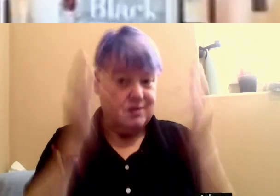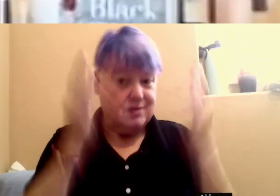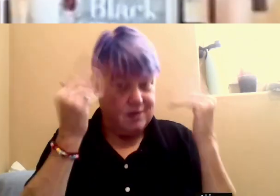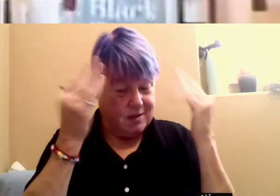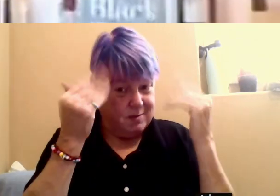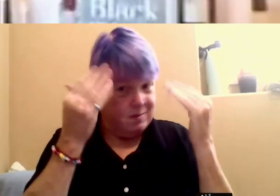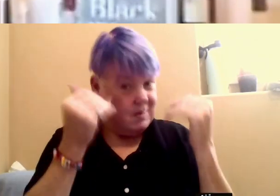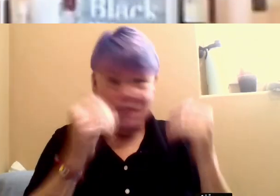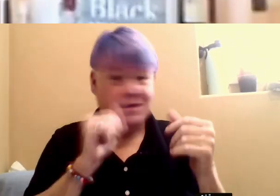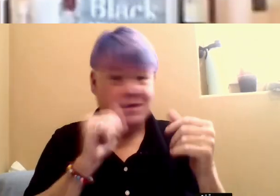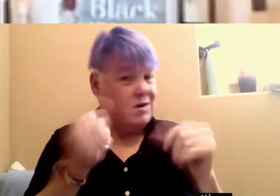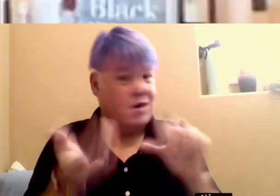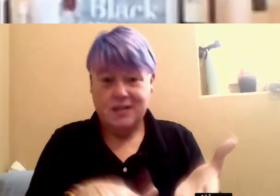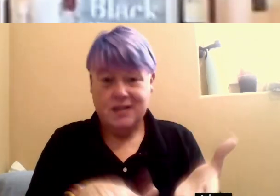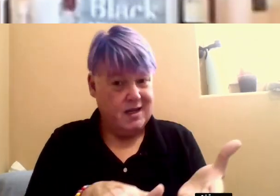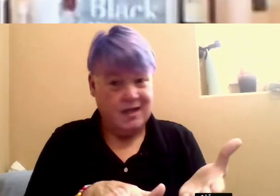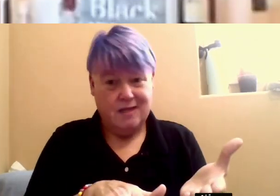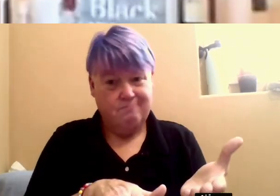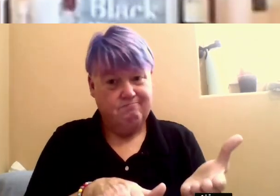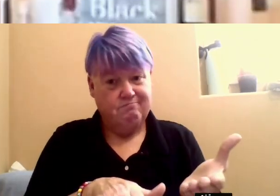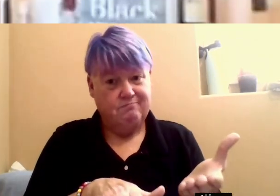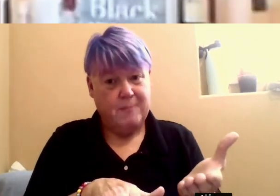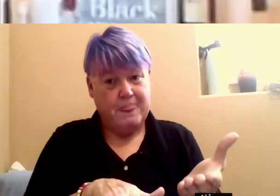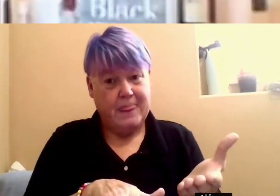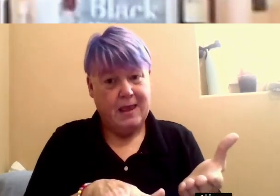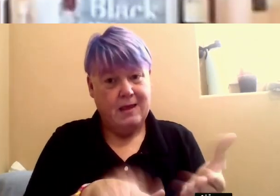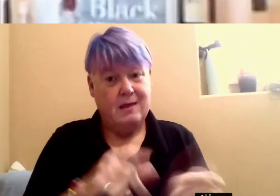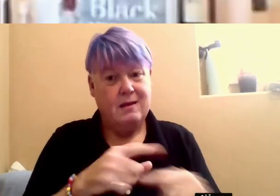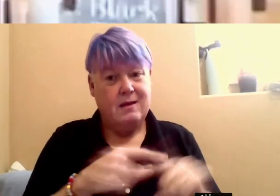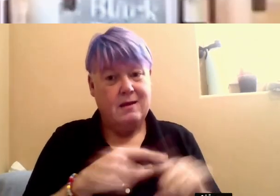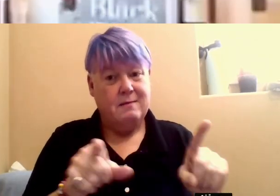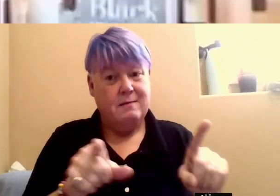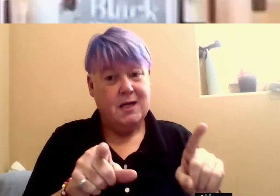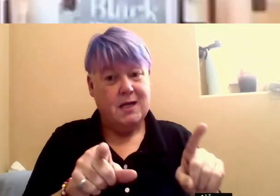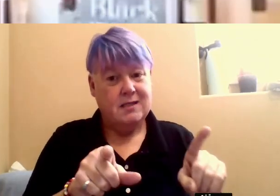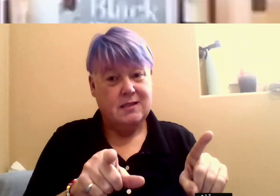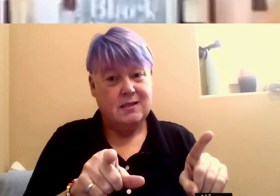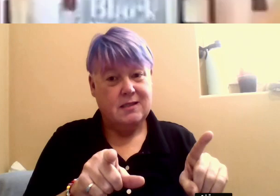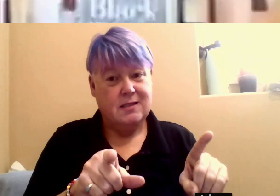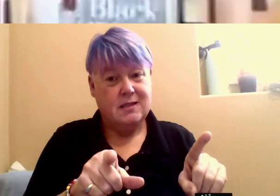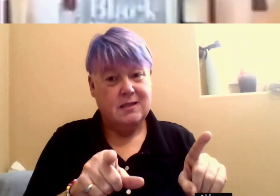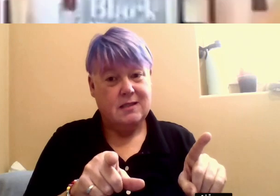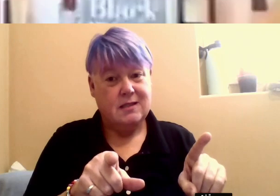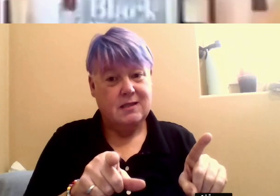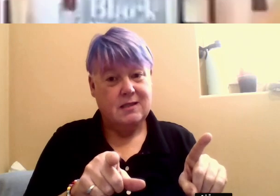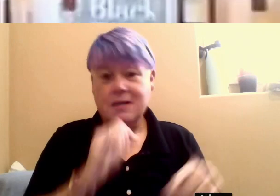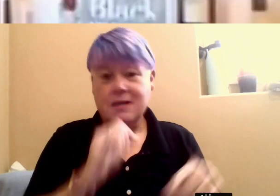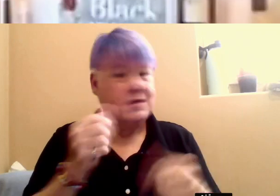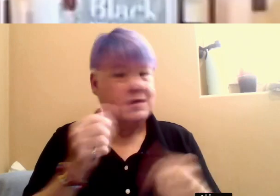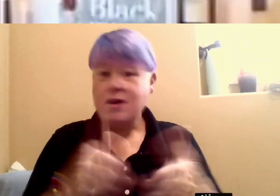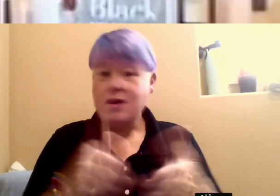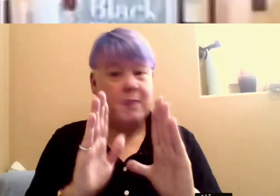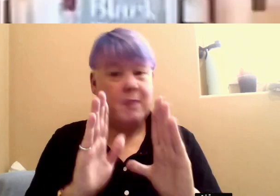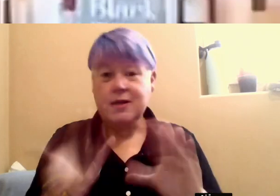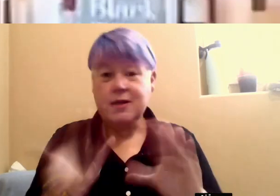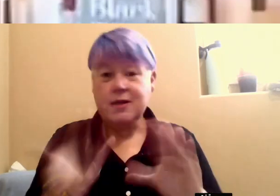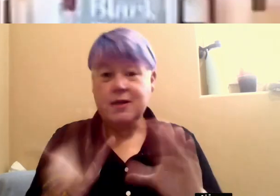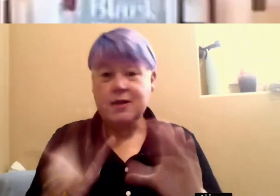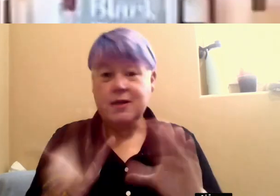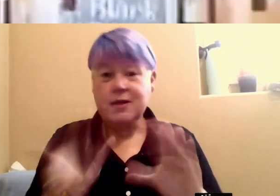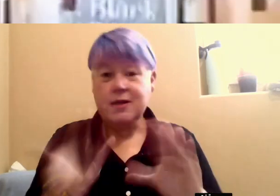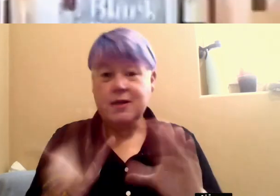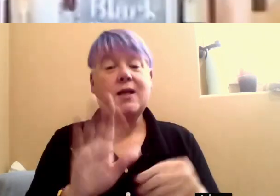away, and Jen and I just decided that it's not about his death; it's about his life. And